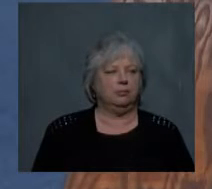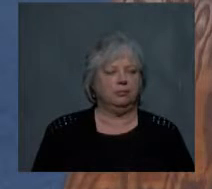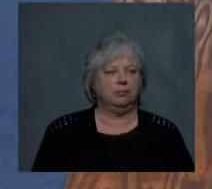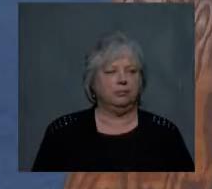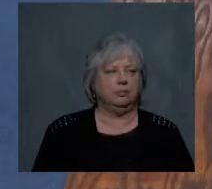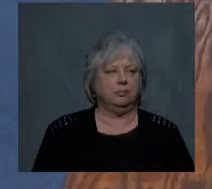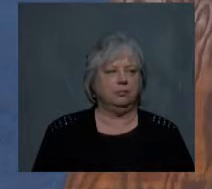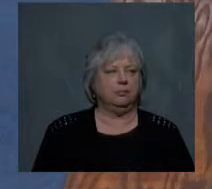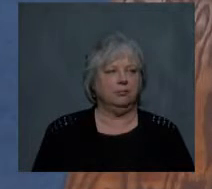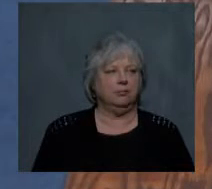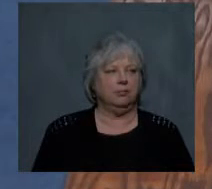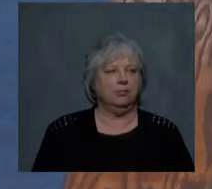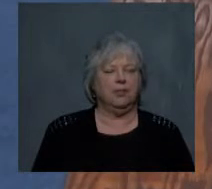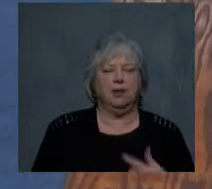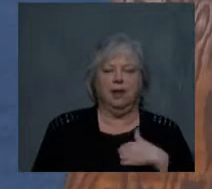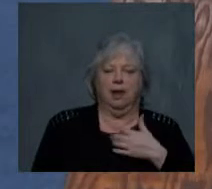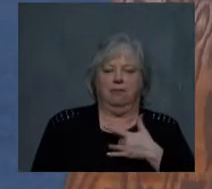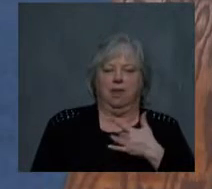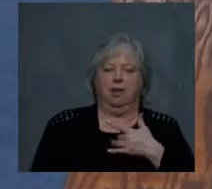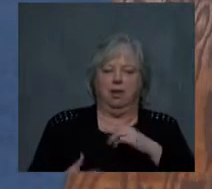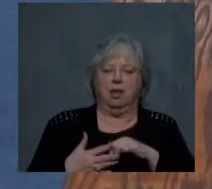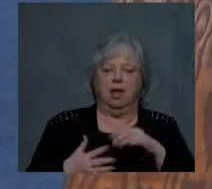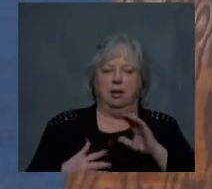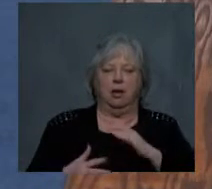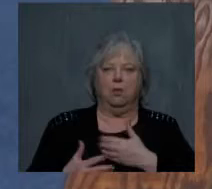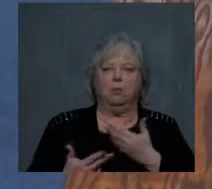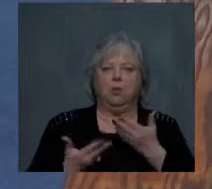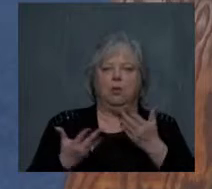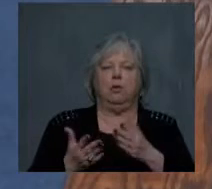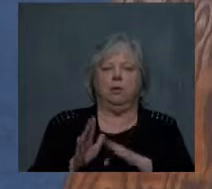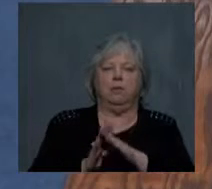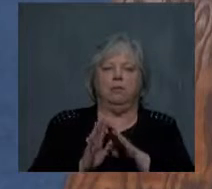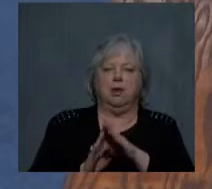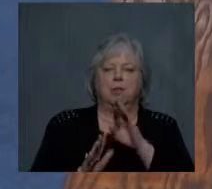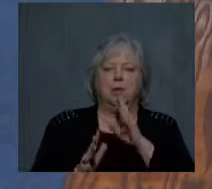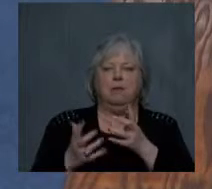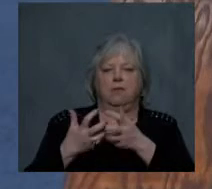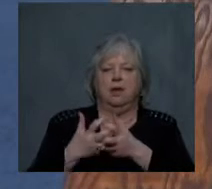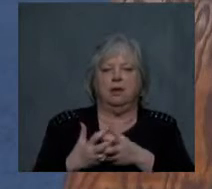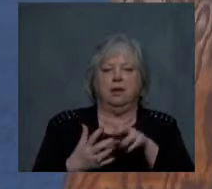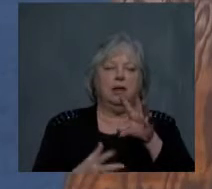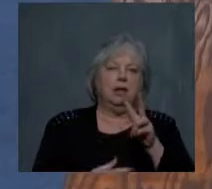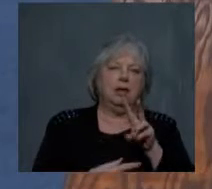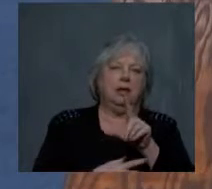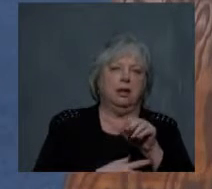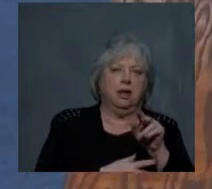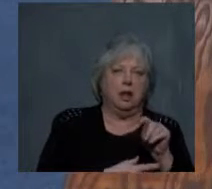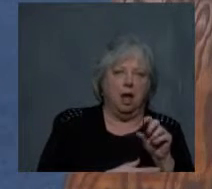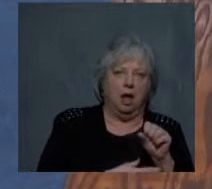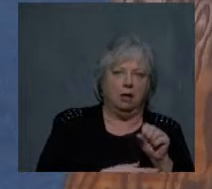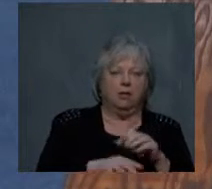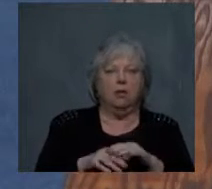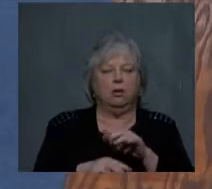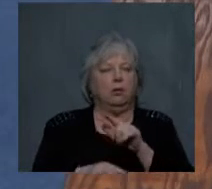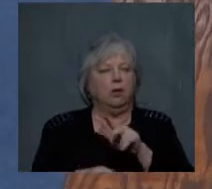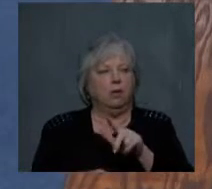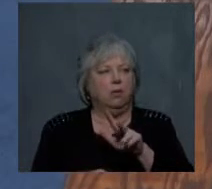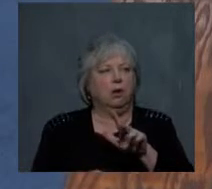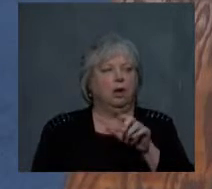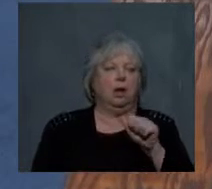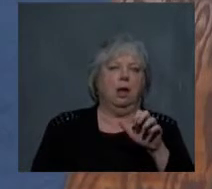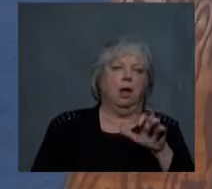Other than that, I mean, I feel like this development fits. It's 6 lots on 23 acres. These people are